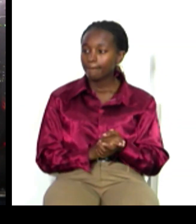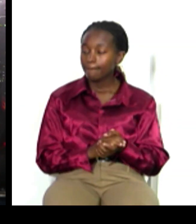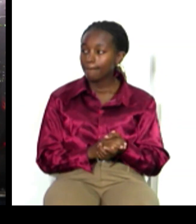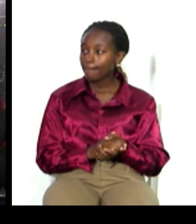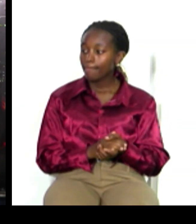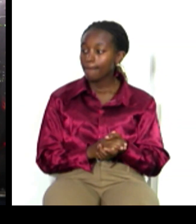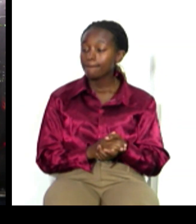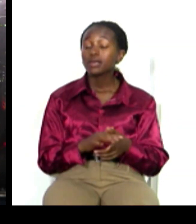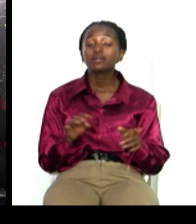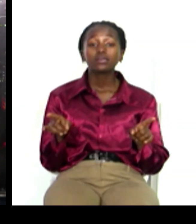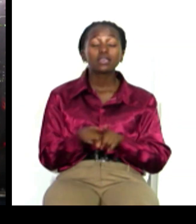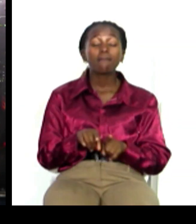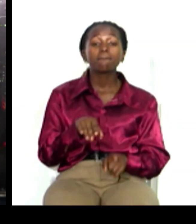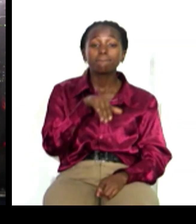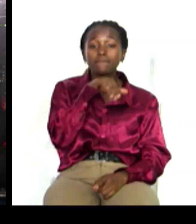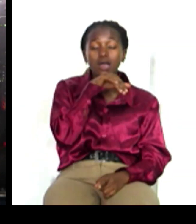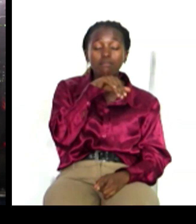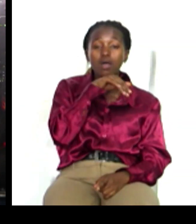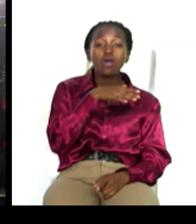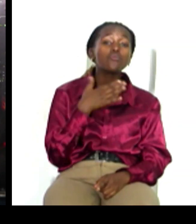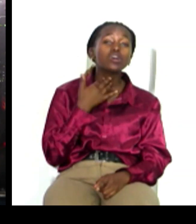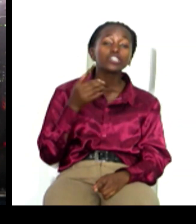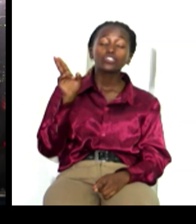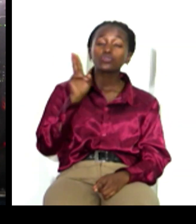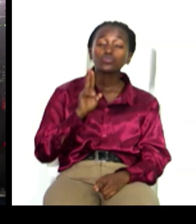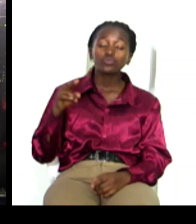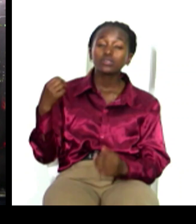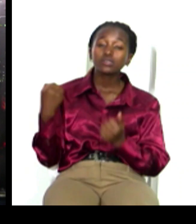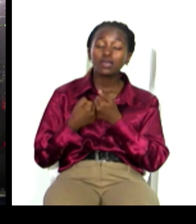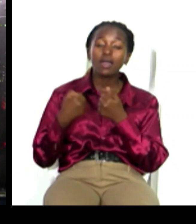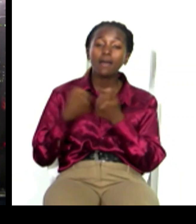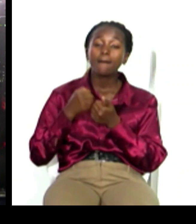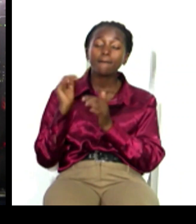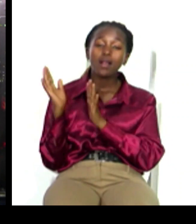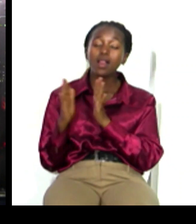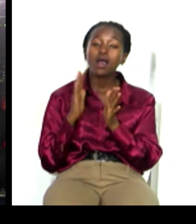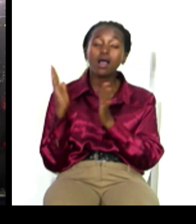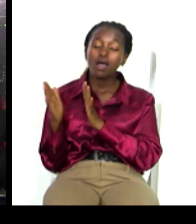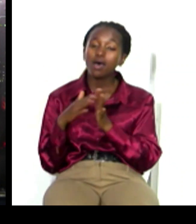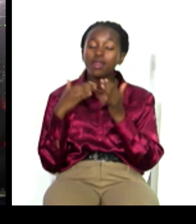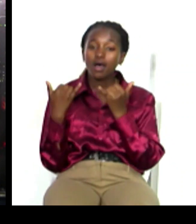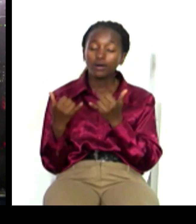that Baba wants to use. Oh my, so many thoughts are going through my mind.